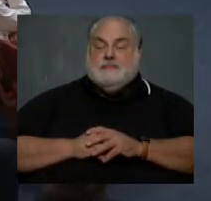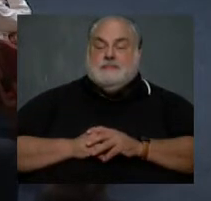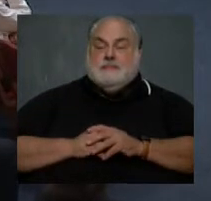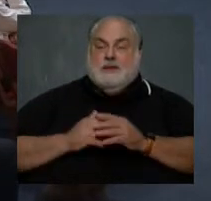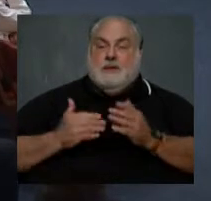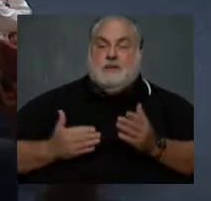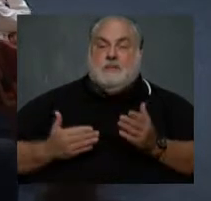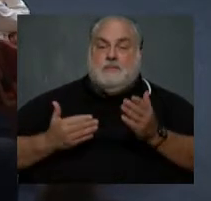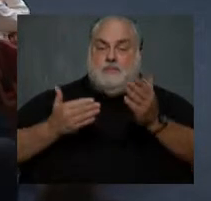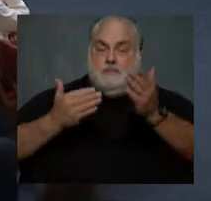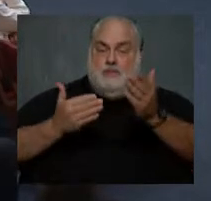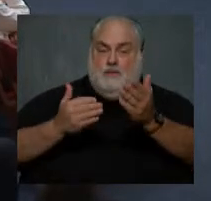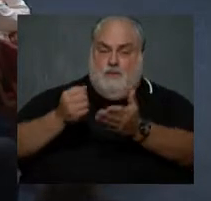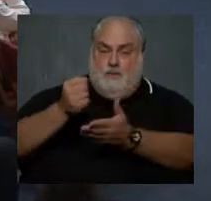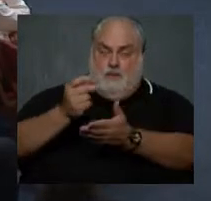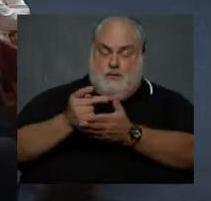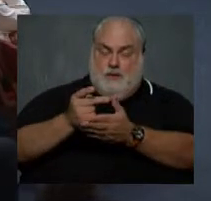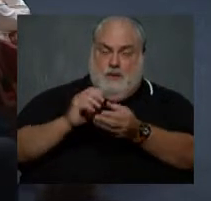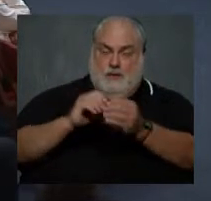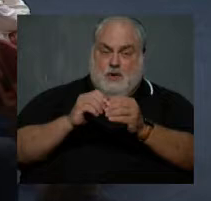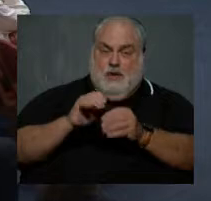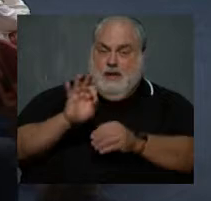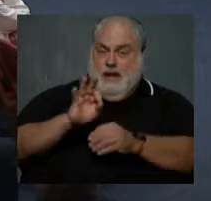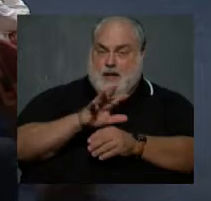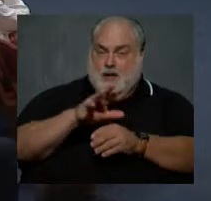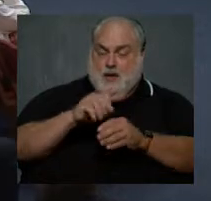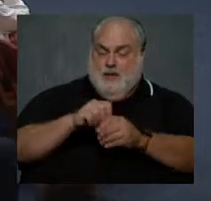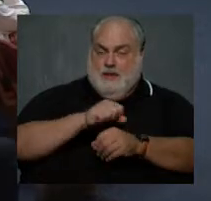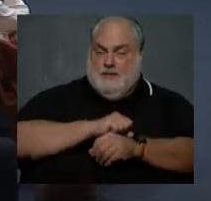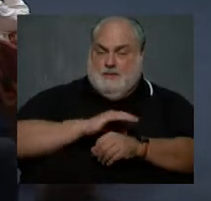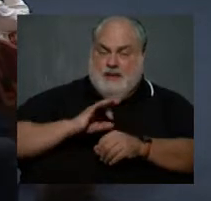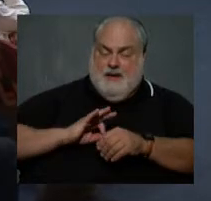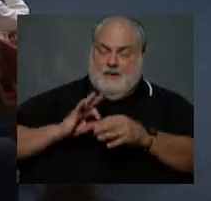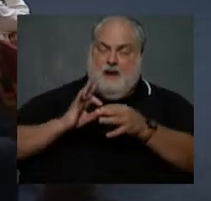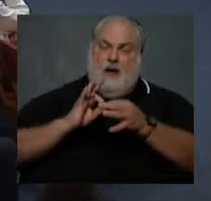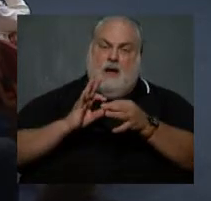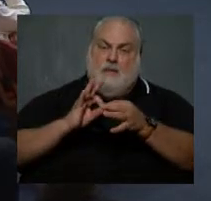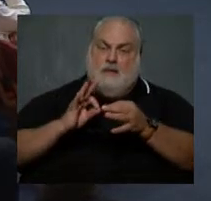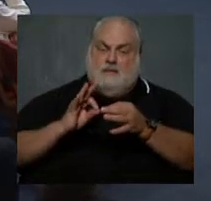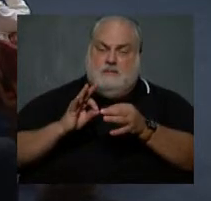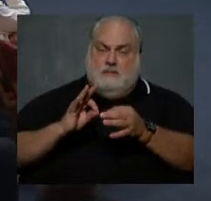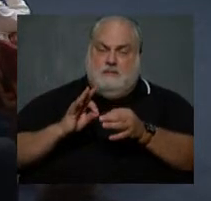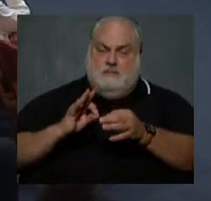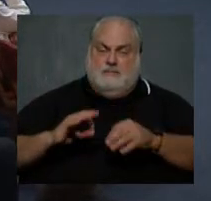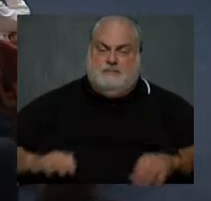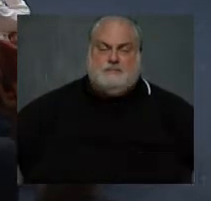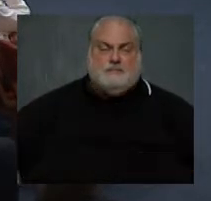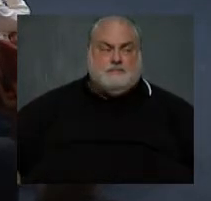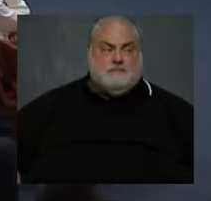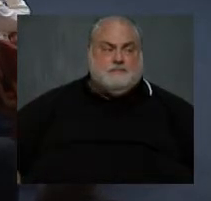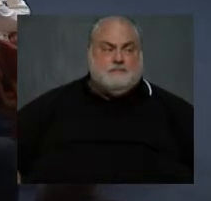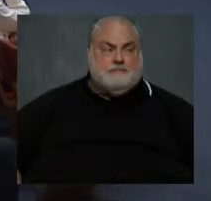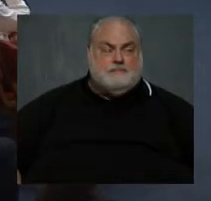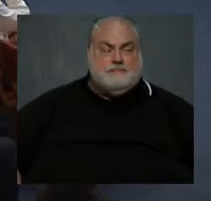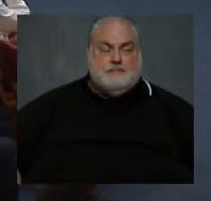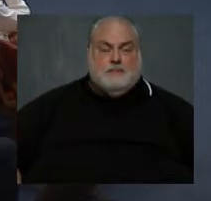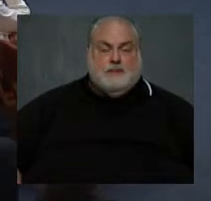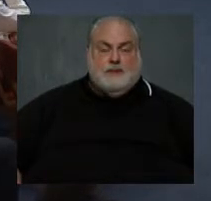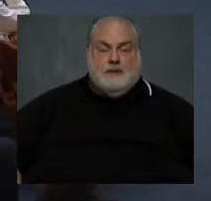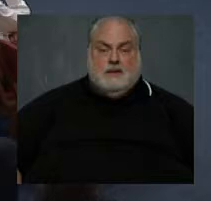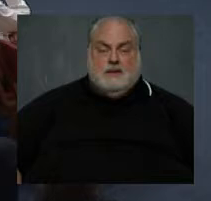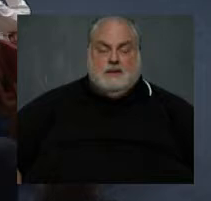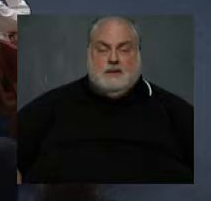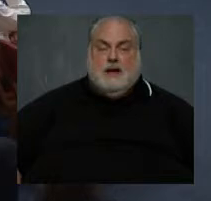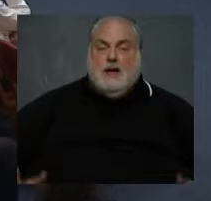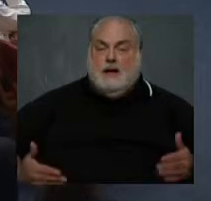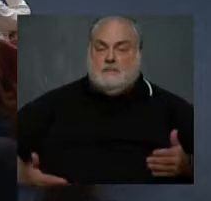Mr. Chairman, I move for the approval of item 9, including all staff comments and conditions therein. Motions are made to approve the application